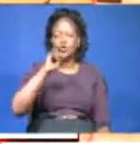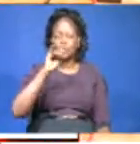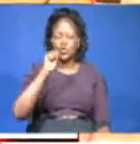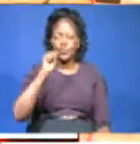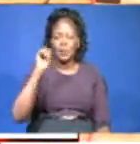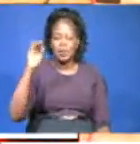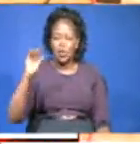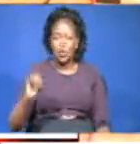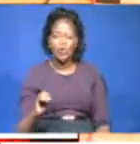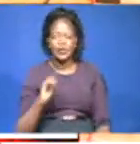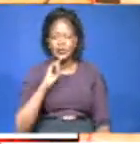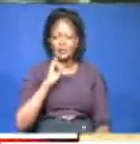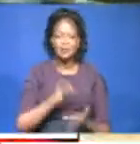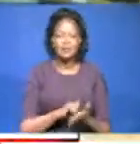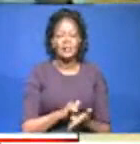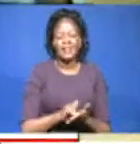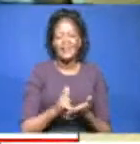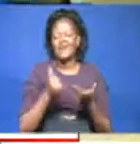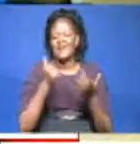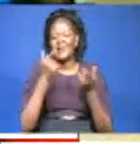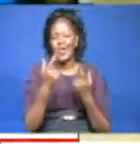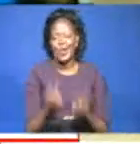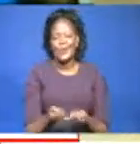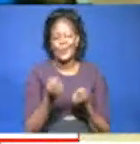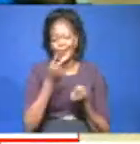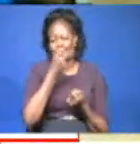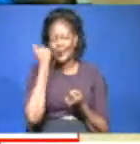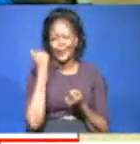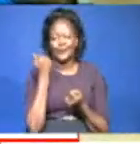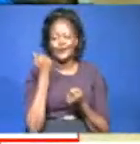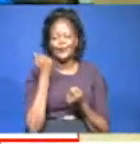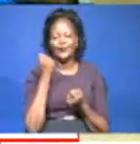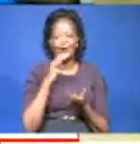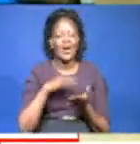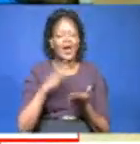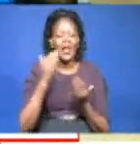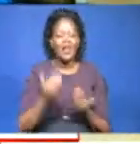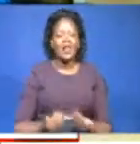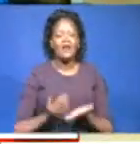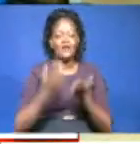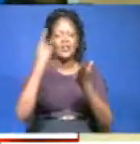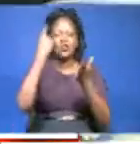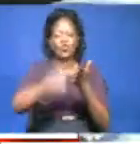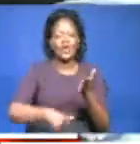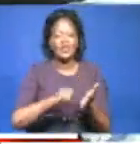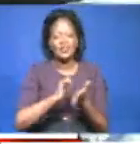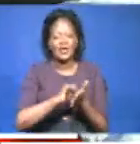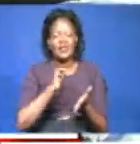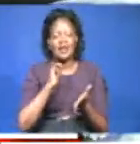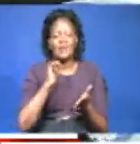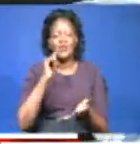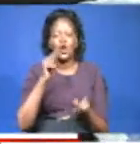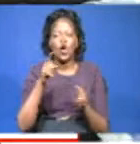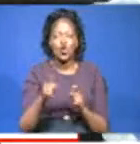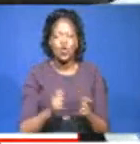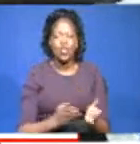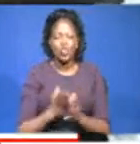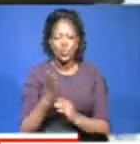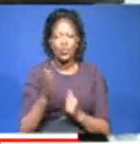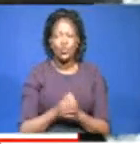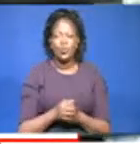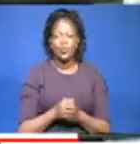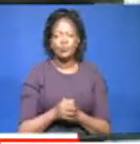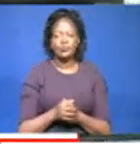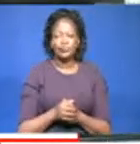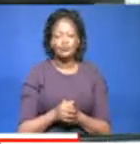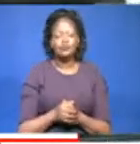says this low turnout may be as a result of high delivery costs, which he says could be remedied through subscriptions and discounts